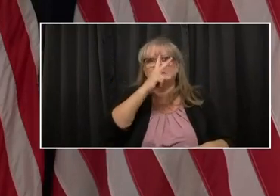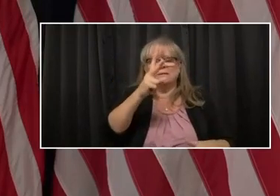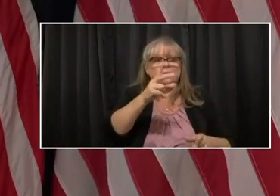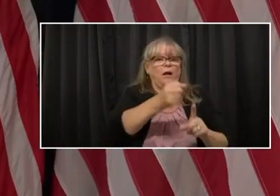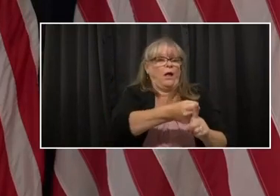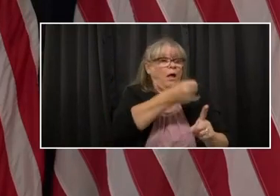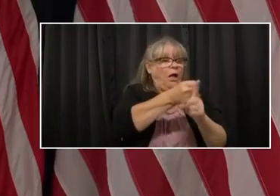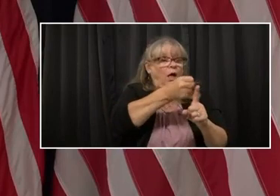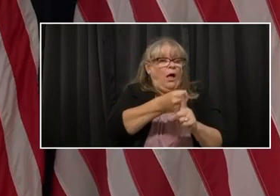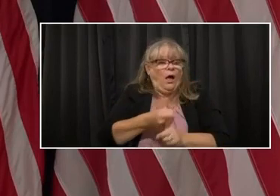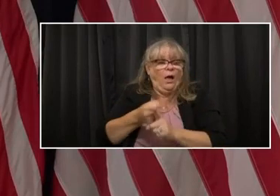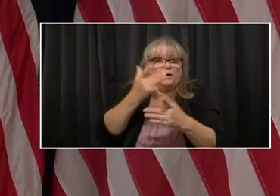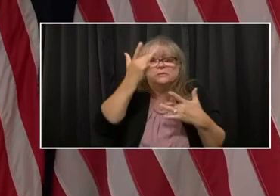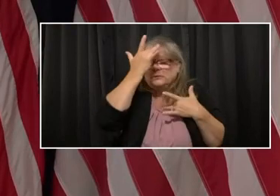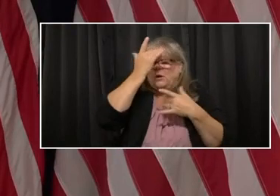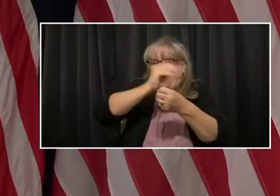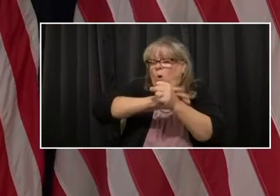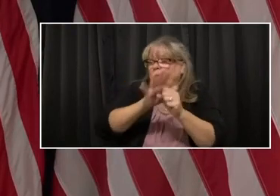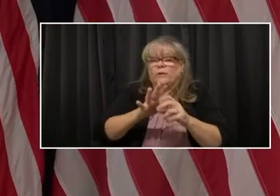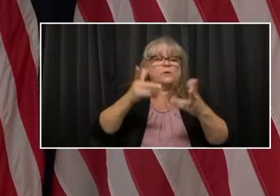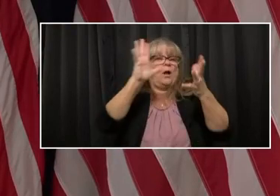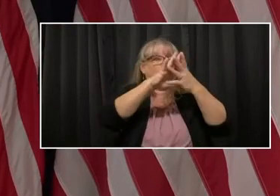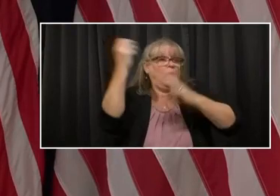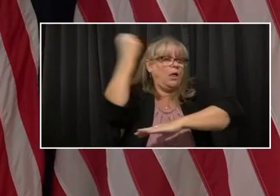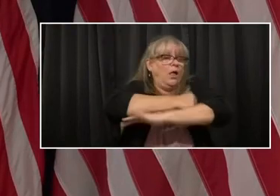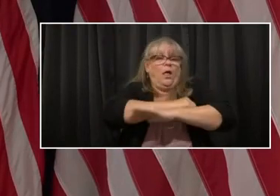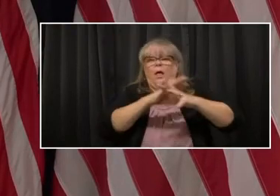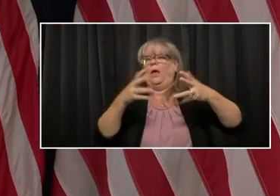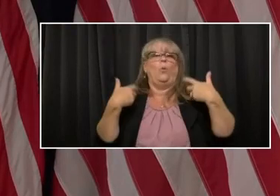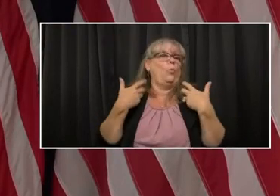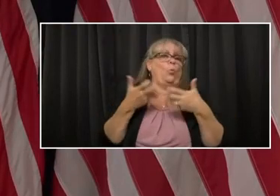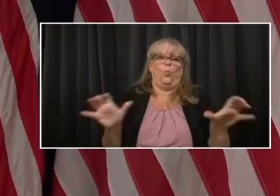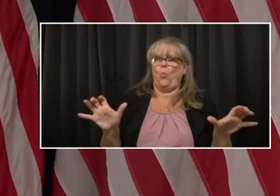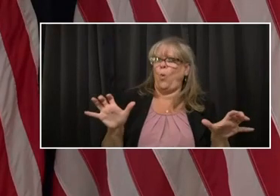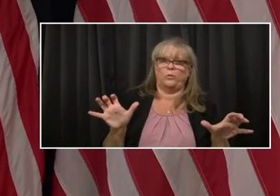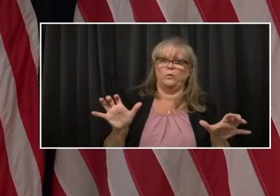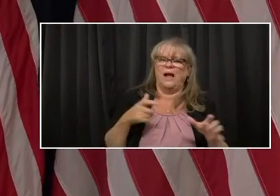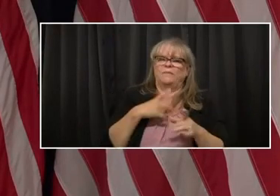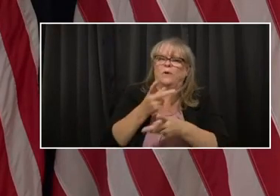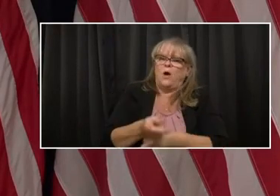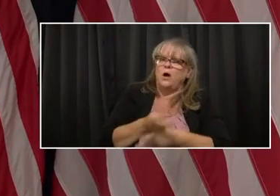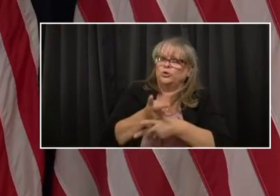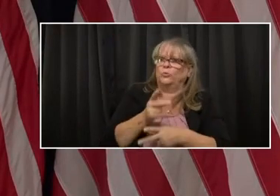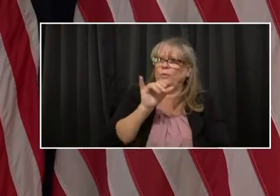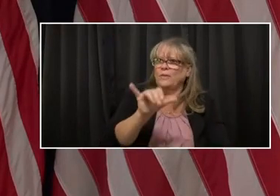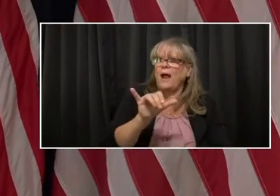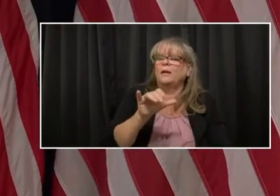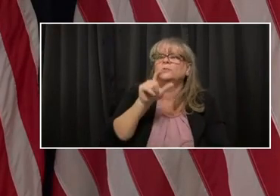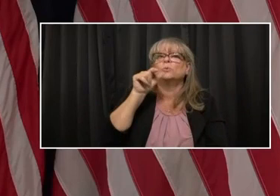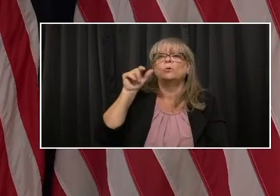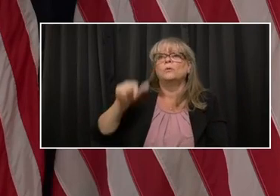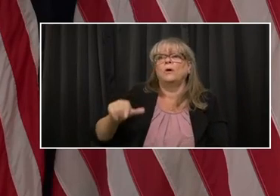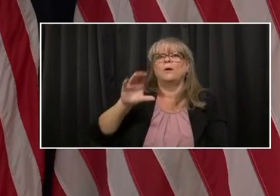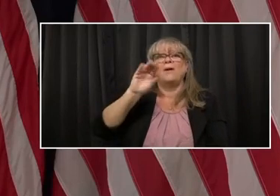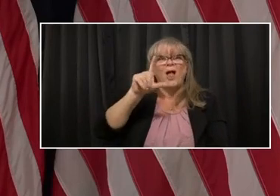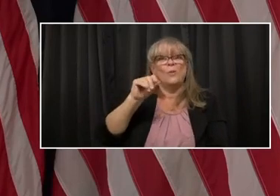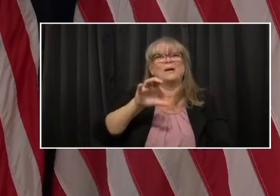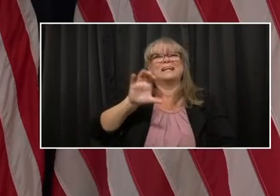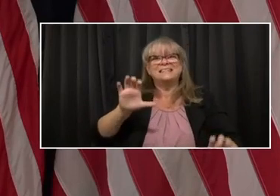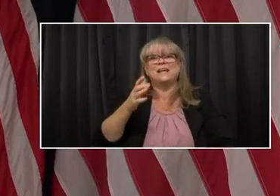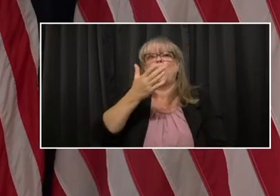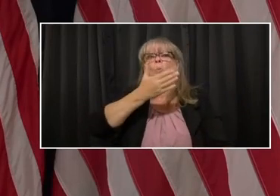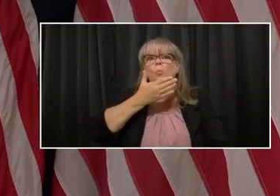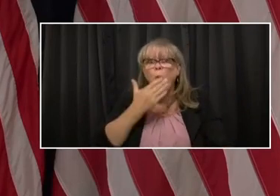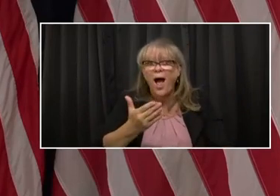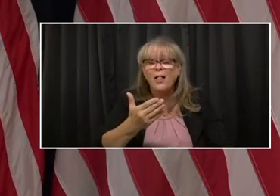and restaurants because of that increased incidence. We're doing better than many states from a health perspective, and because of